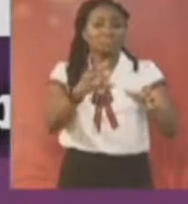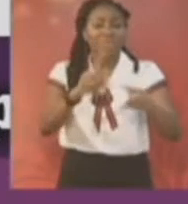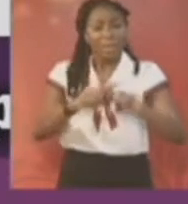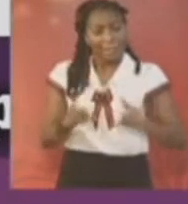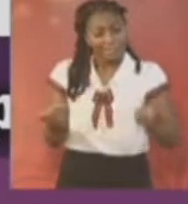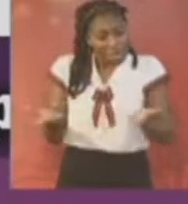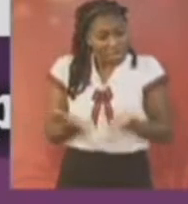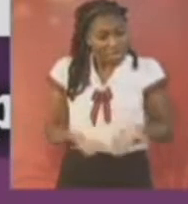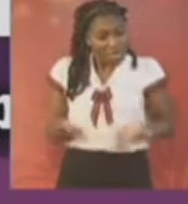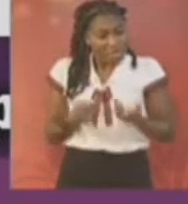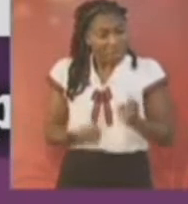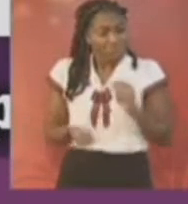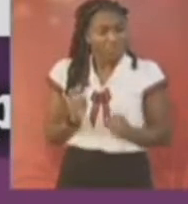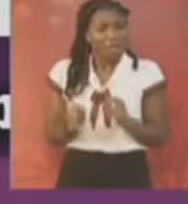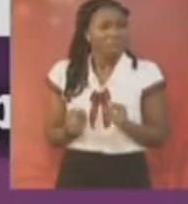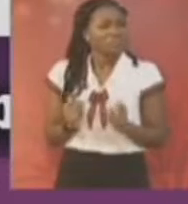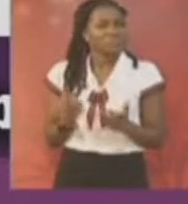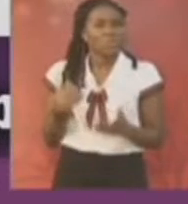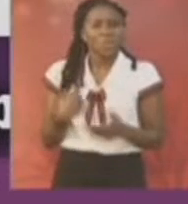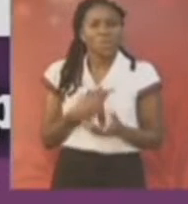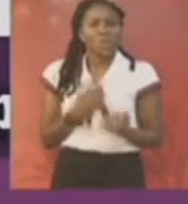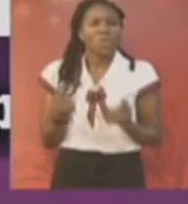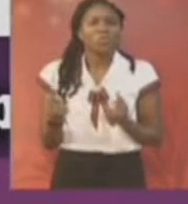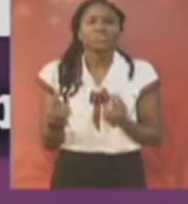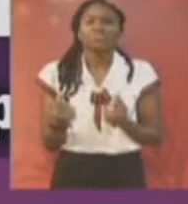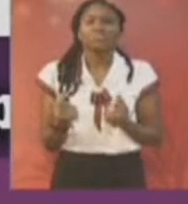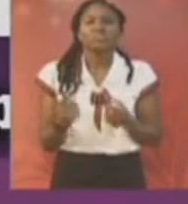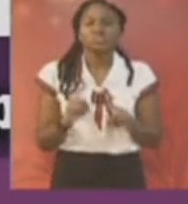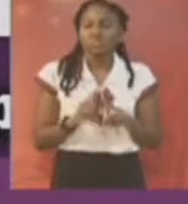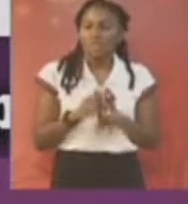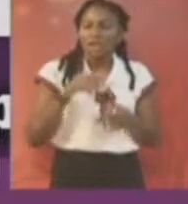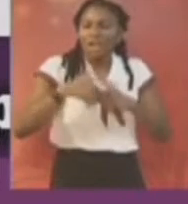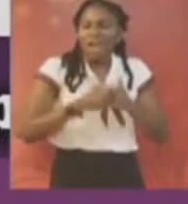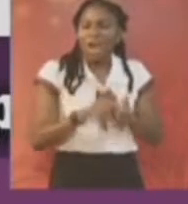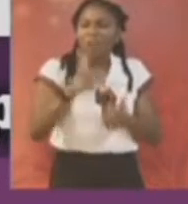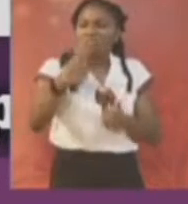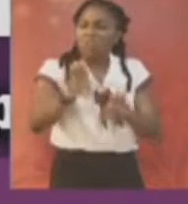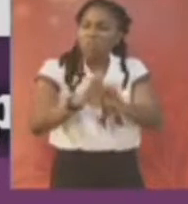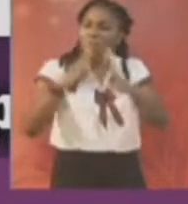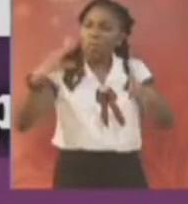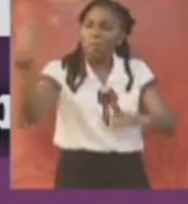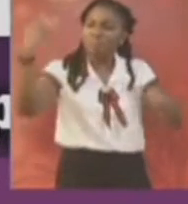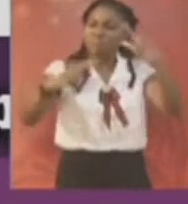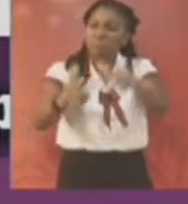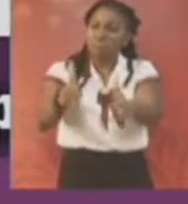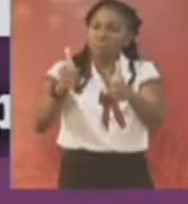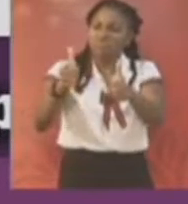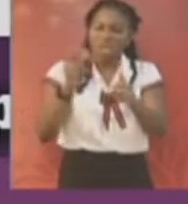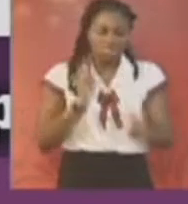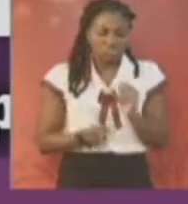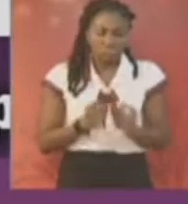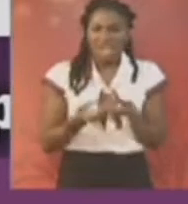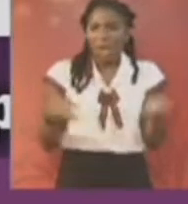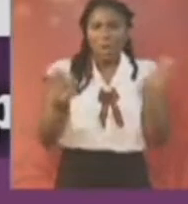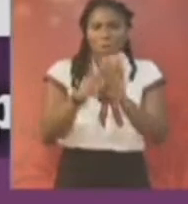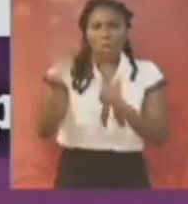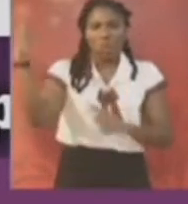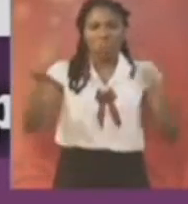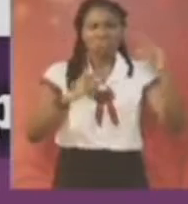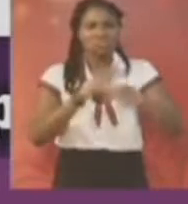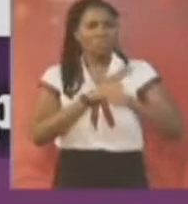at what are, if anything, are they doing differently that allows their borders to be open that we could try